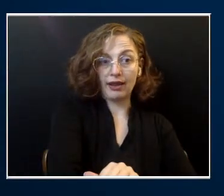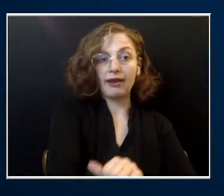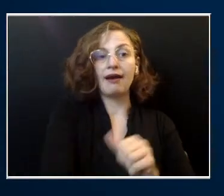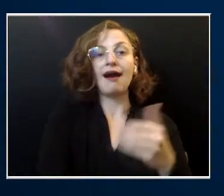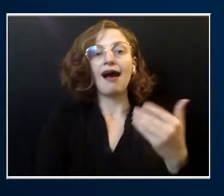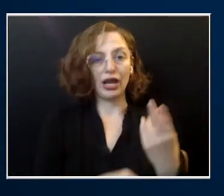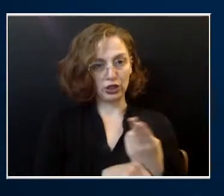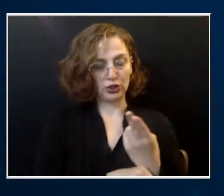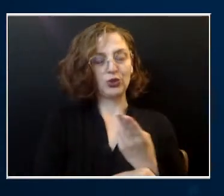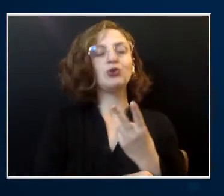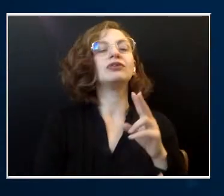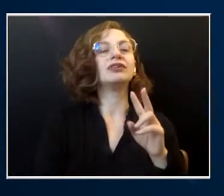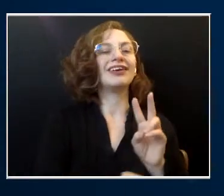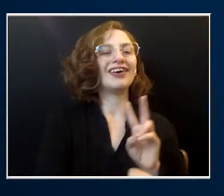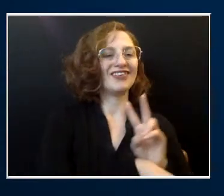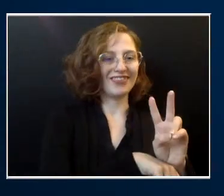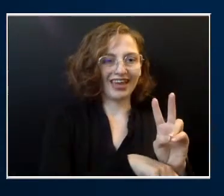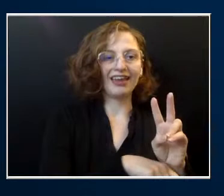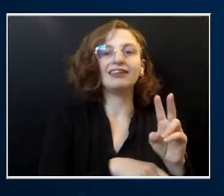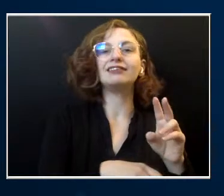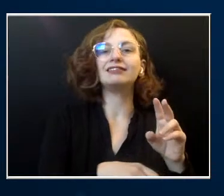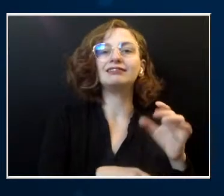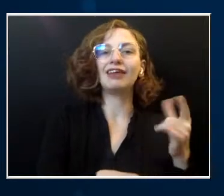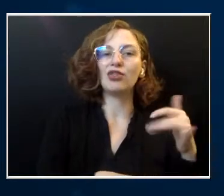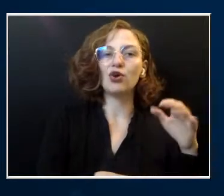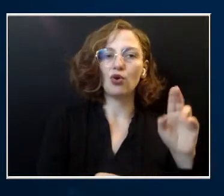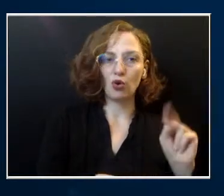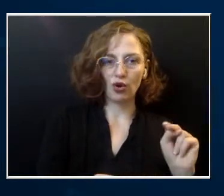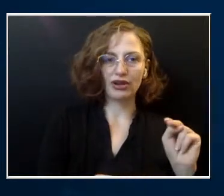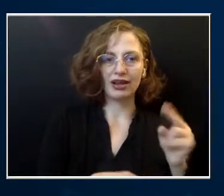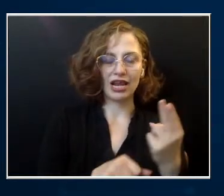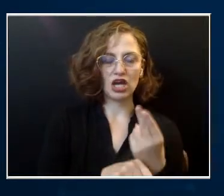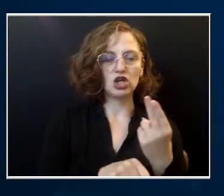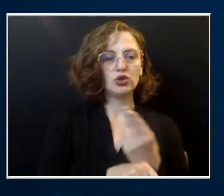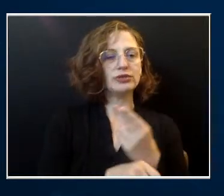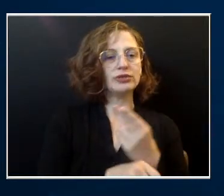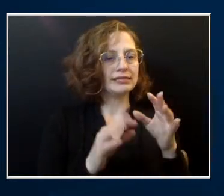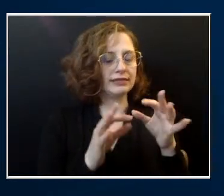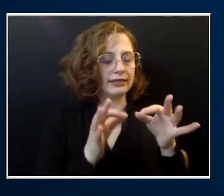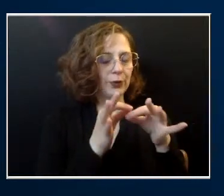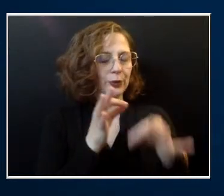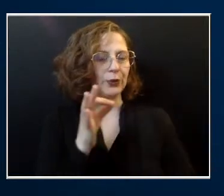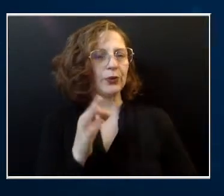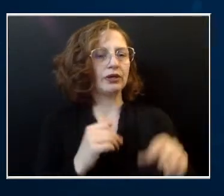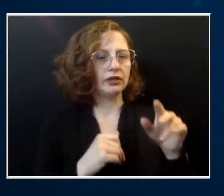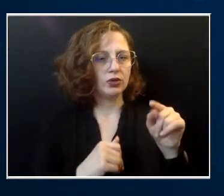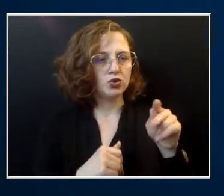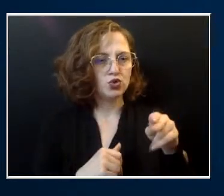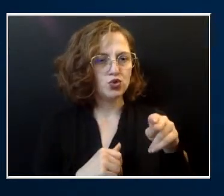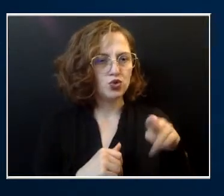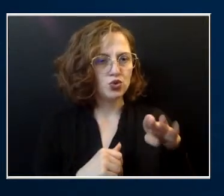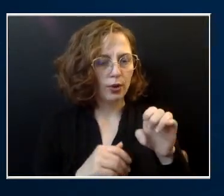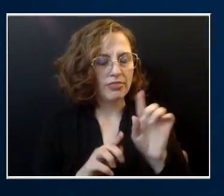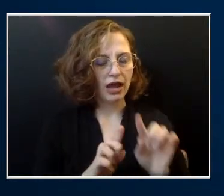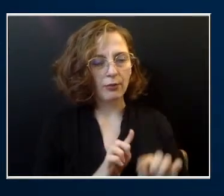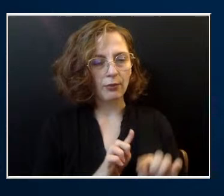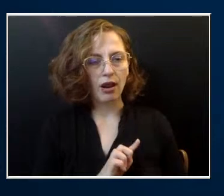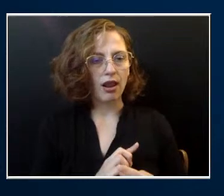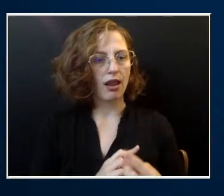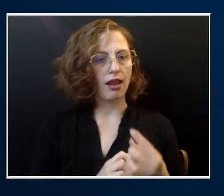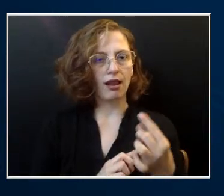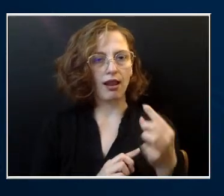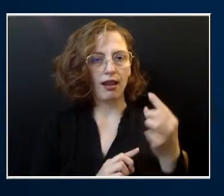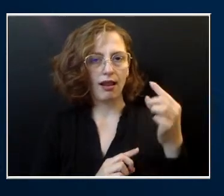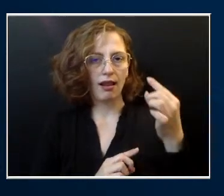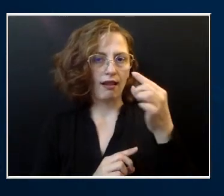these catheters, these long tubes, all the way into the brain, into this clot. And I, like this video is showing, I